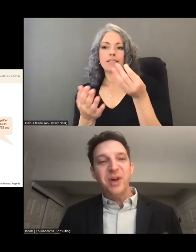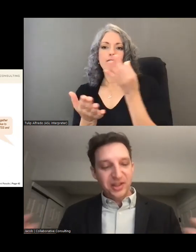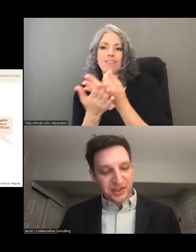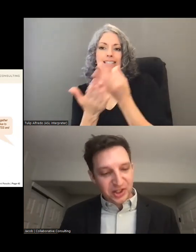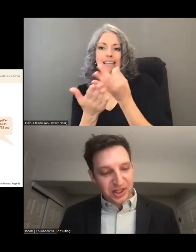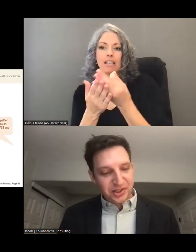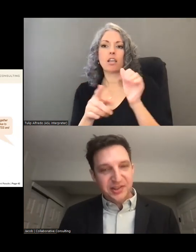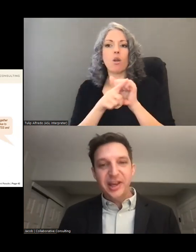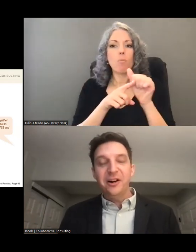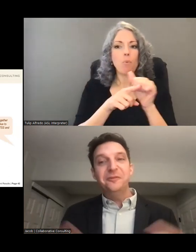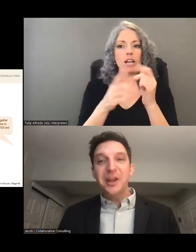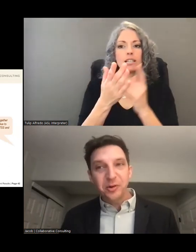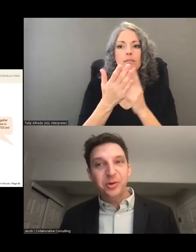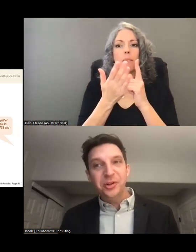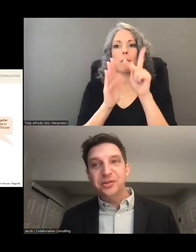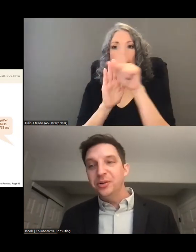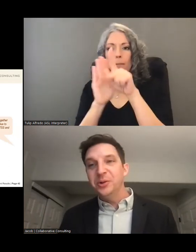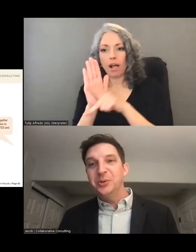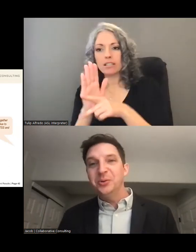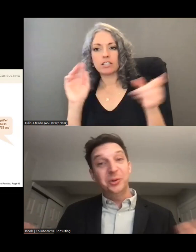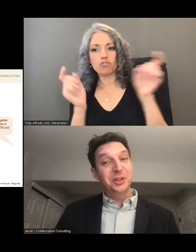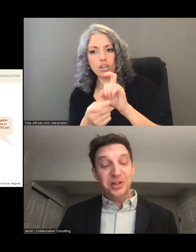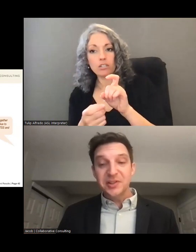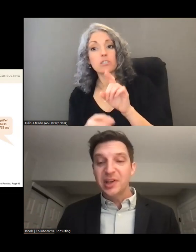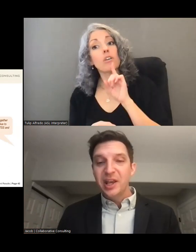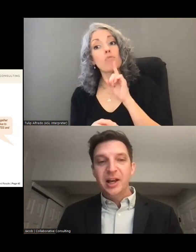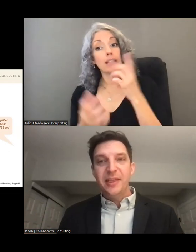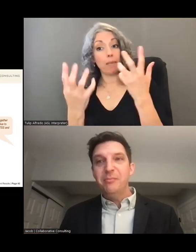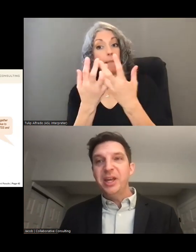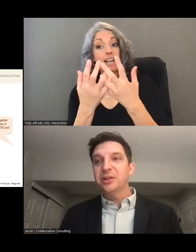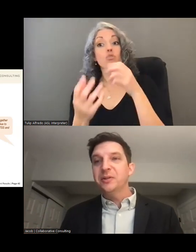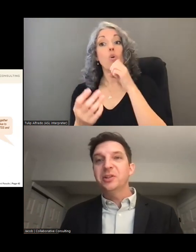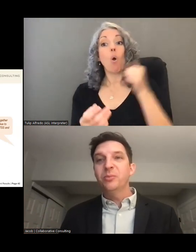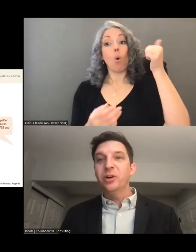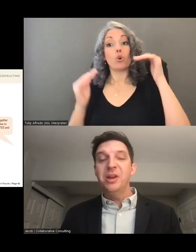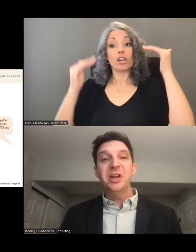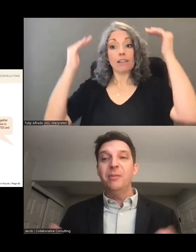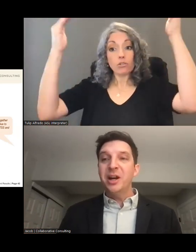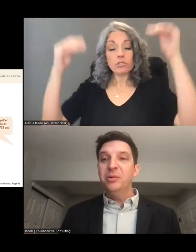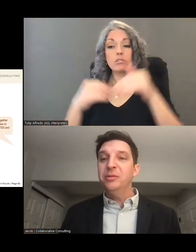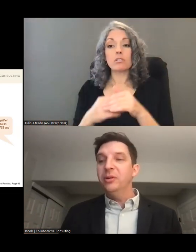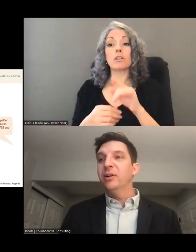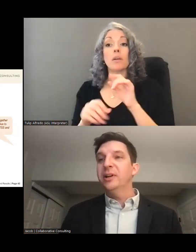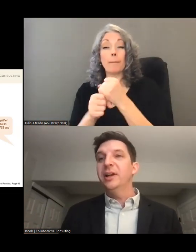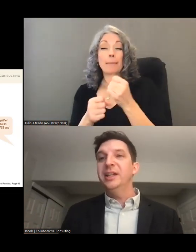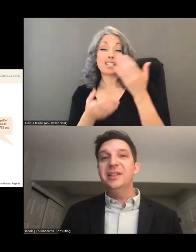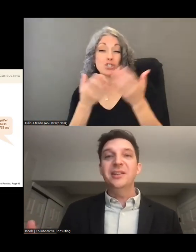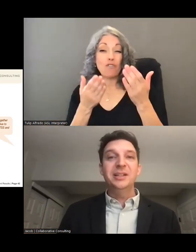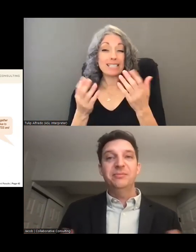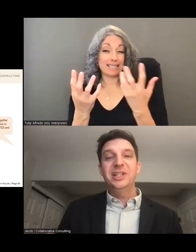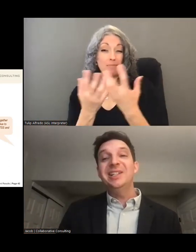practice and policy changes that are favorable to older adults, that make services more maybe amenable